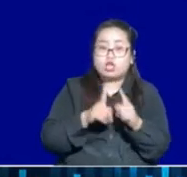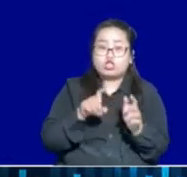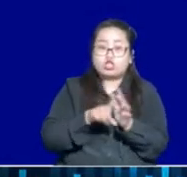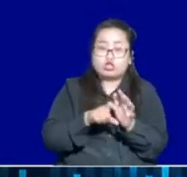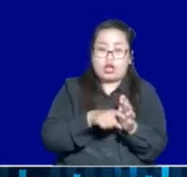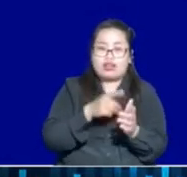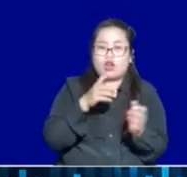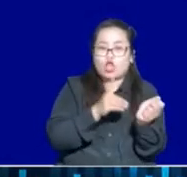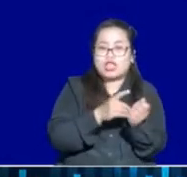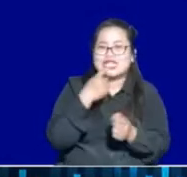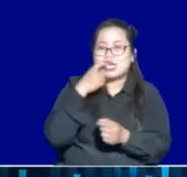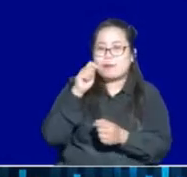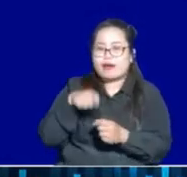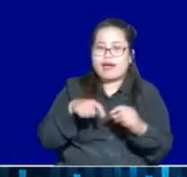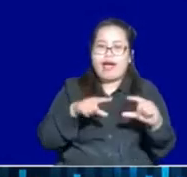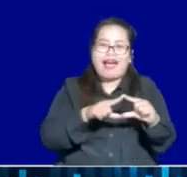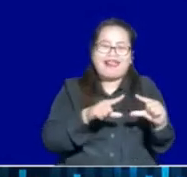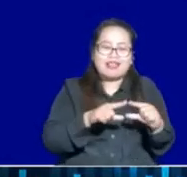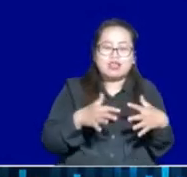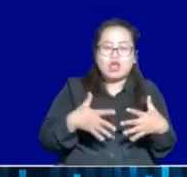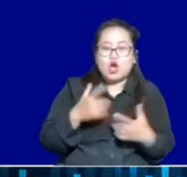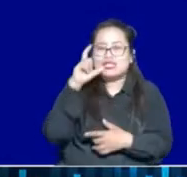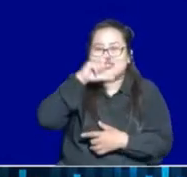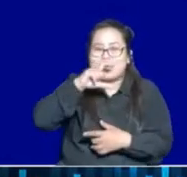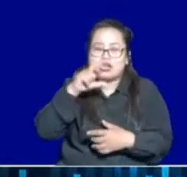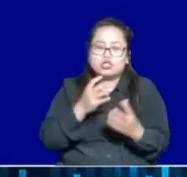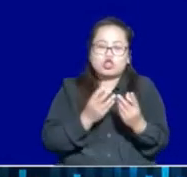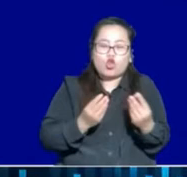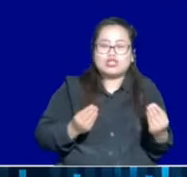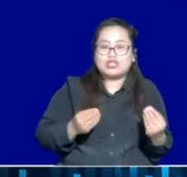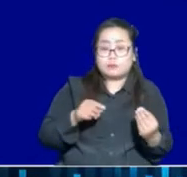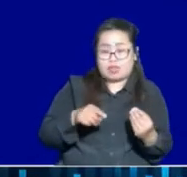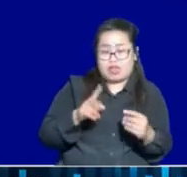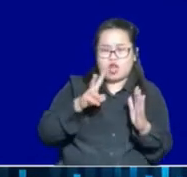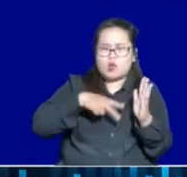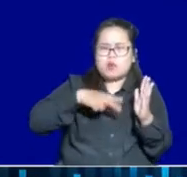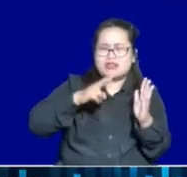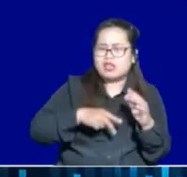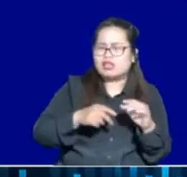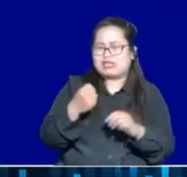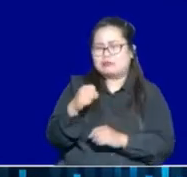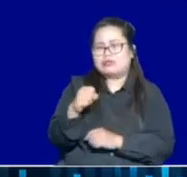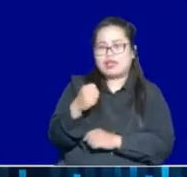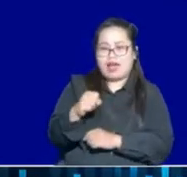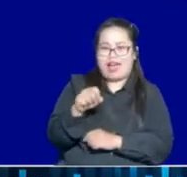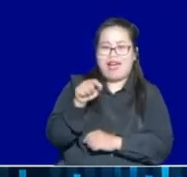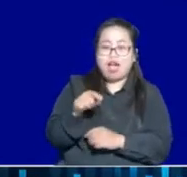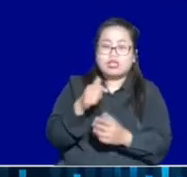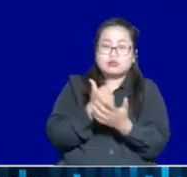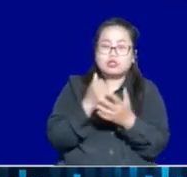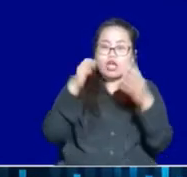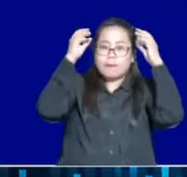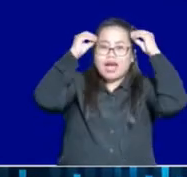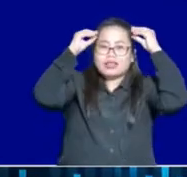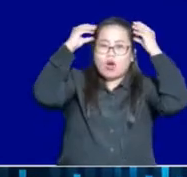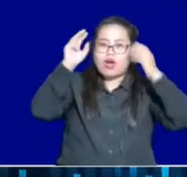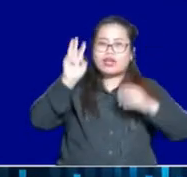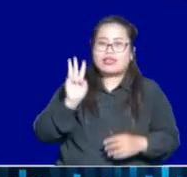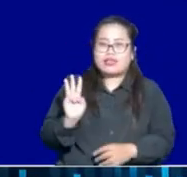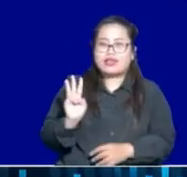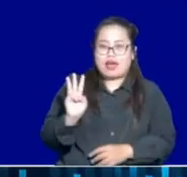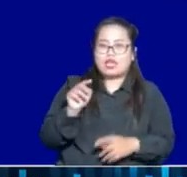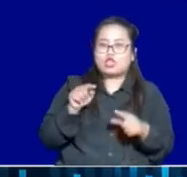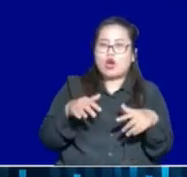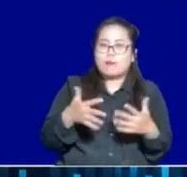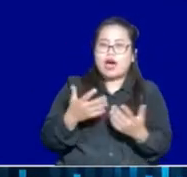know how to do. So that third form of knowledge, which is called know-how, it's